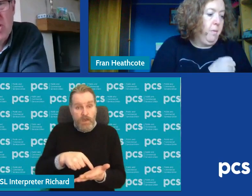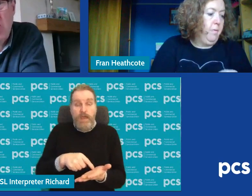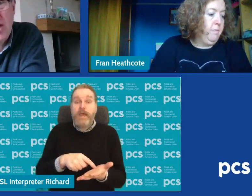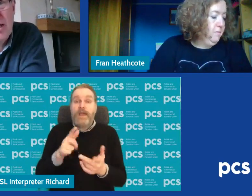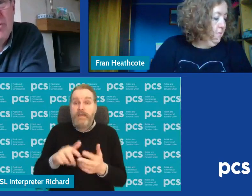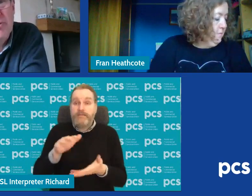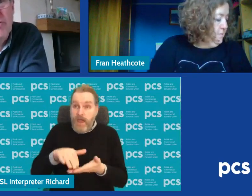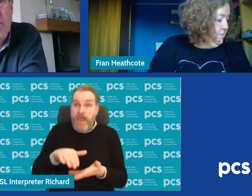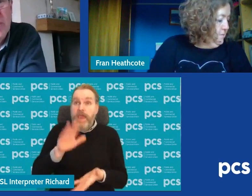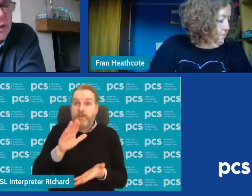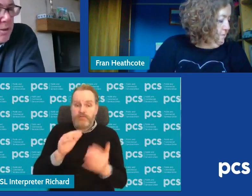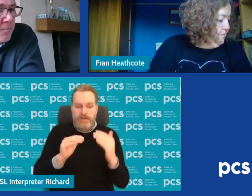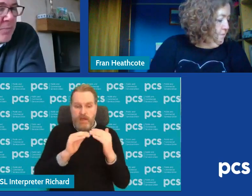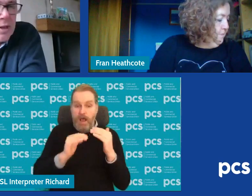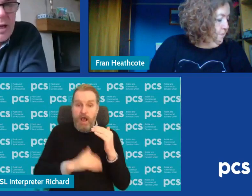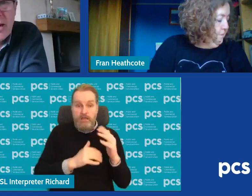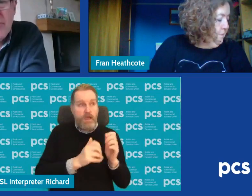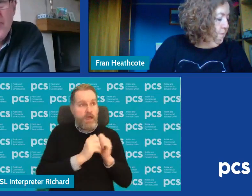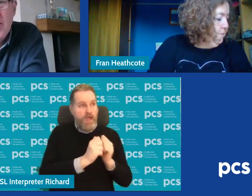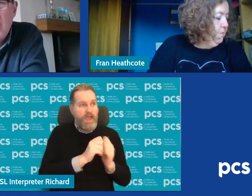both historically and moving forward.